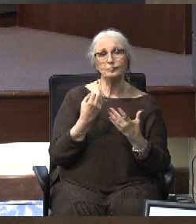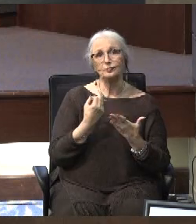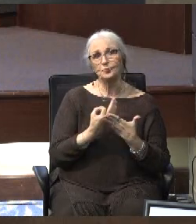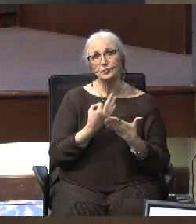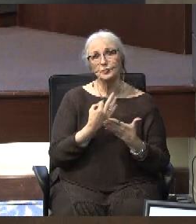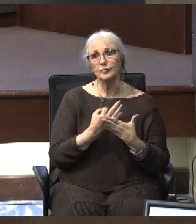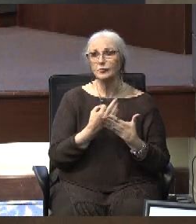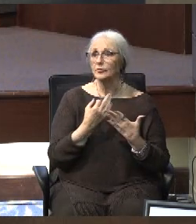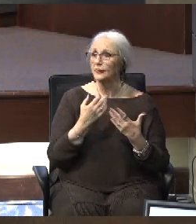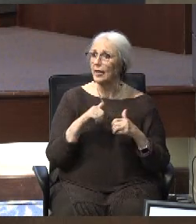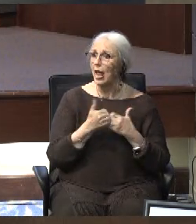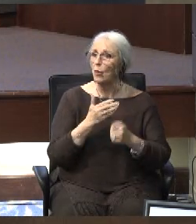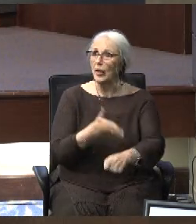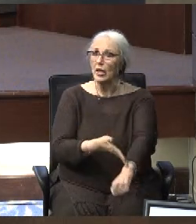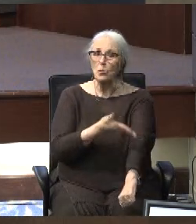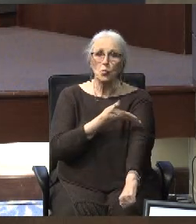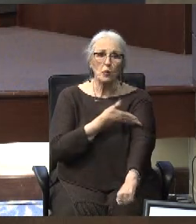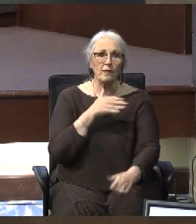we can do better.